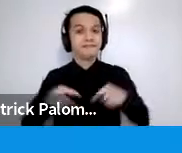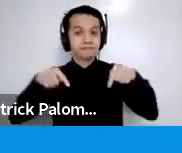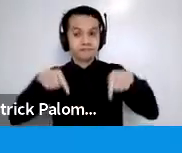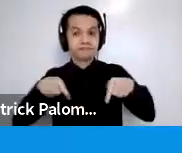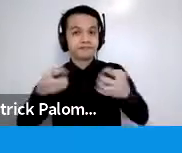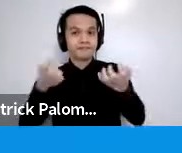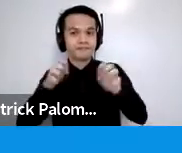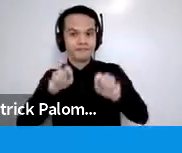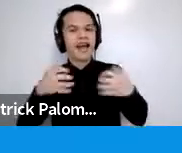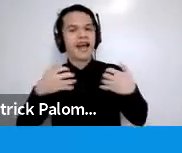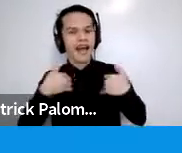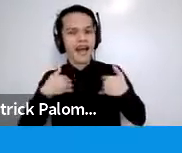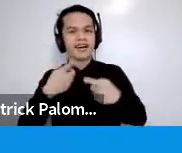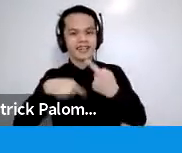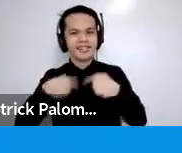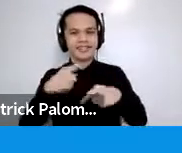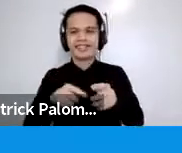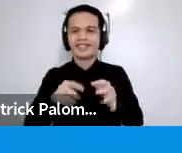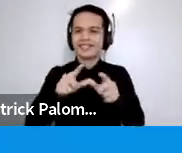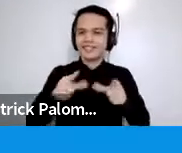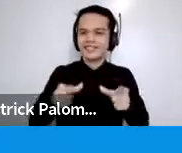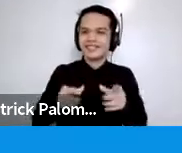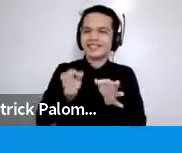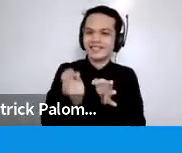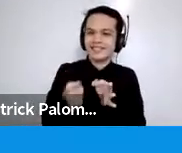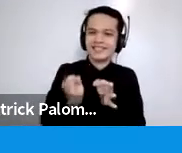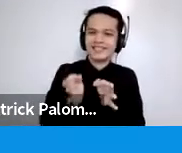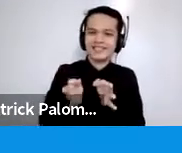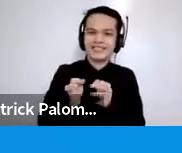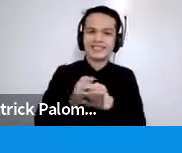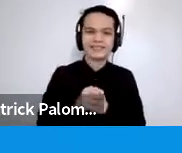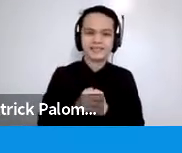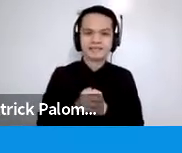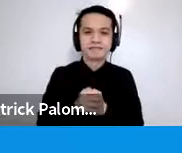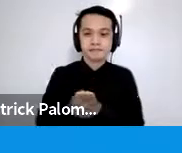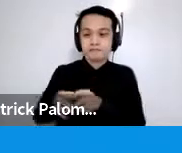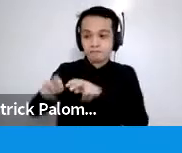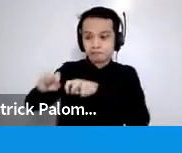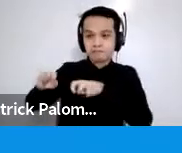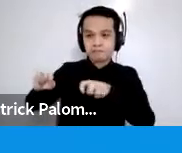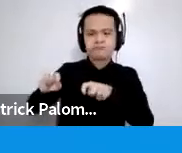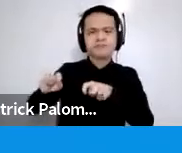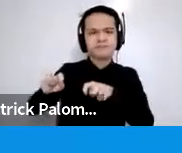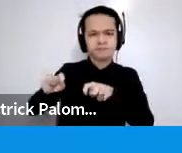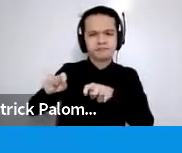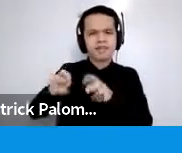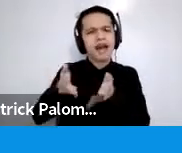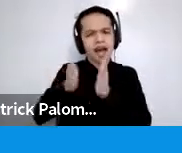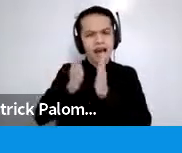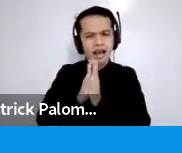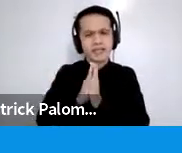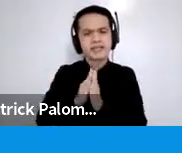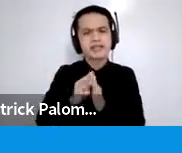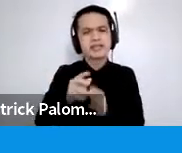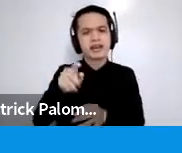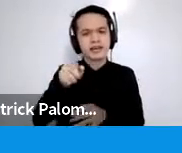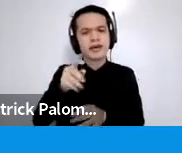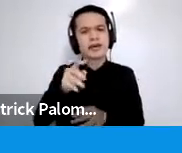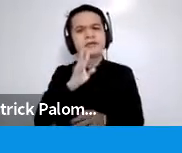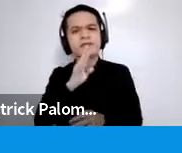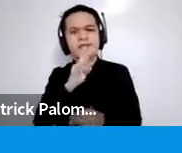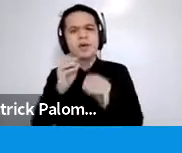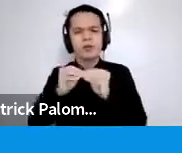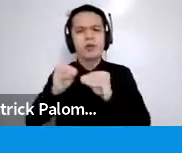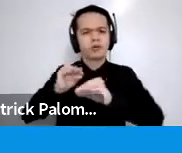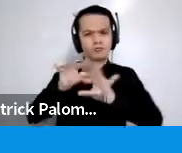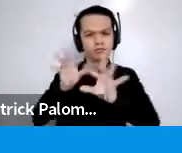language interpretation. Panelists are requested to be able to speak loudly and slowly and